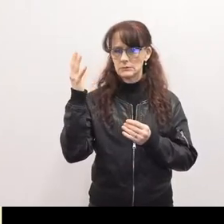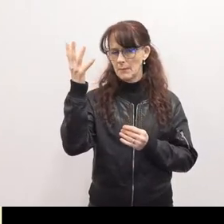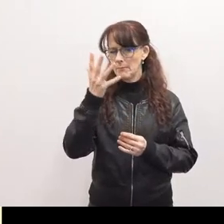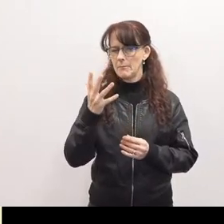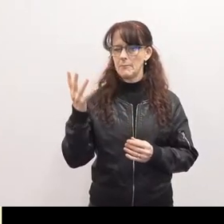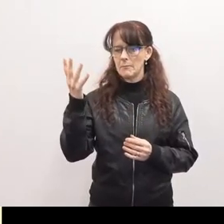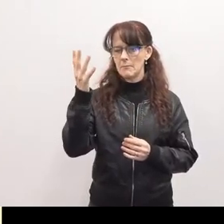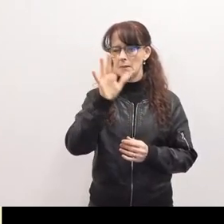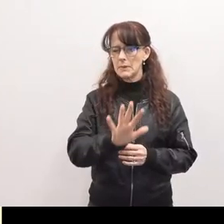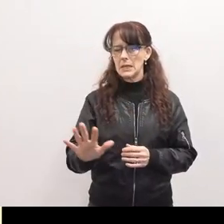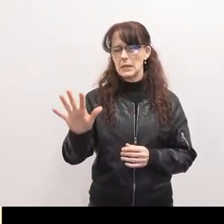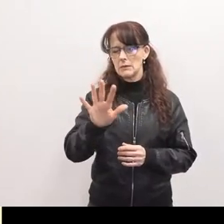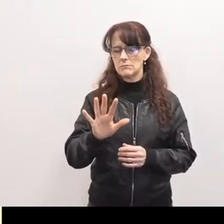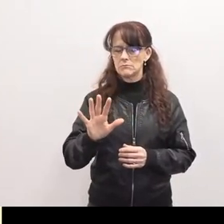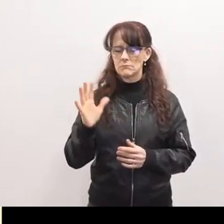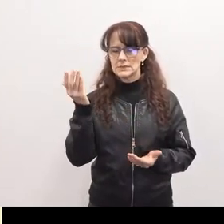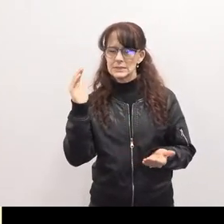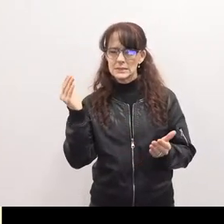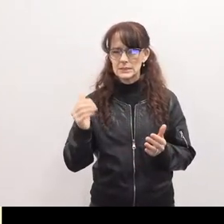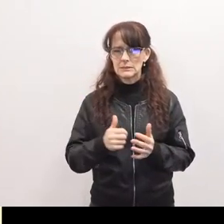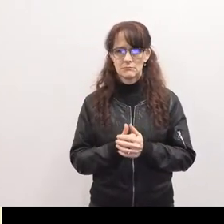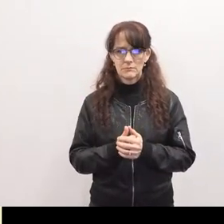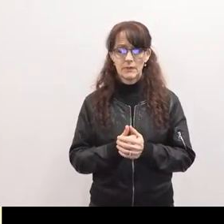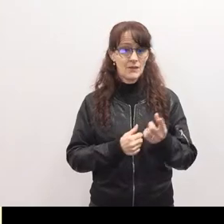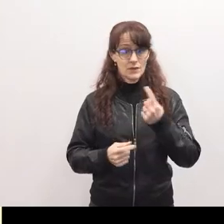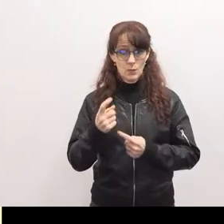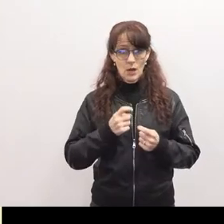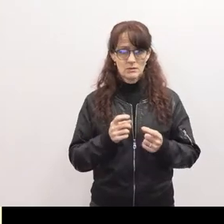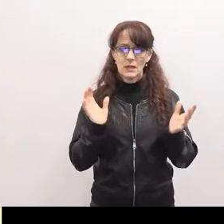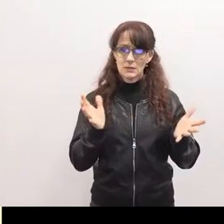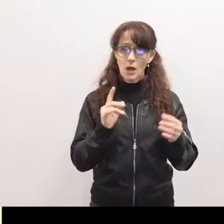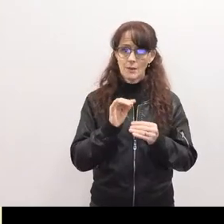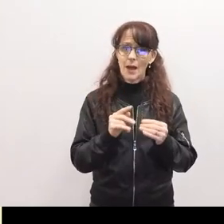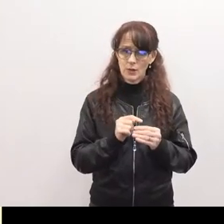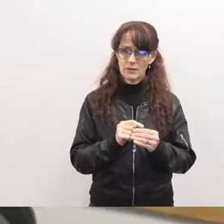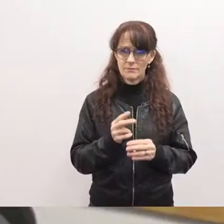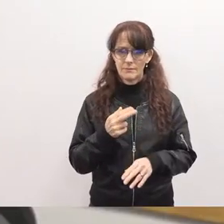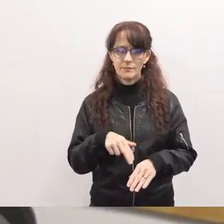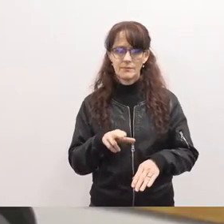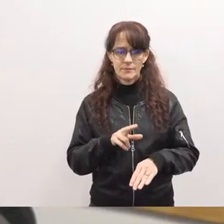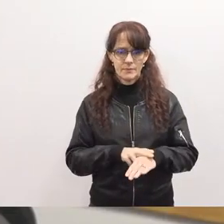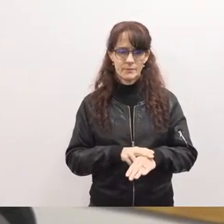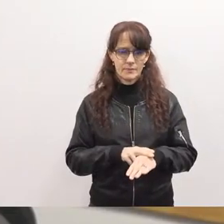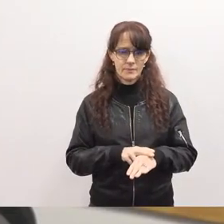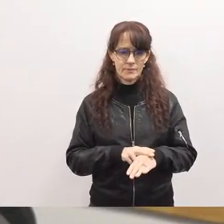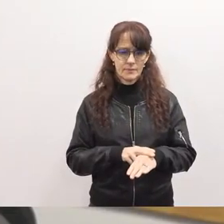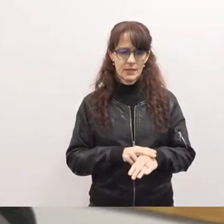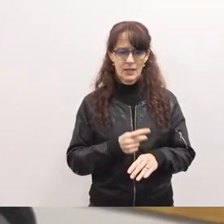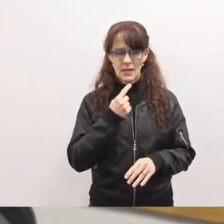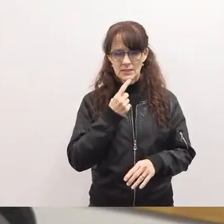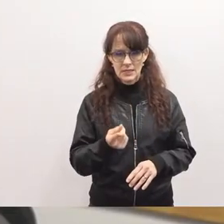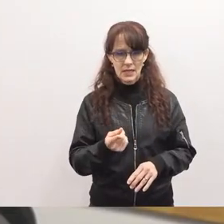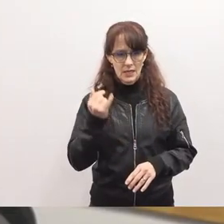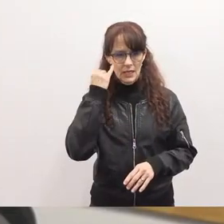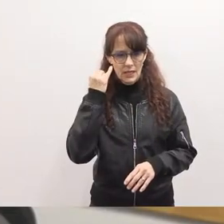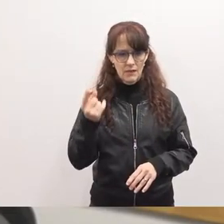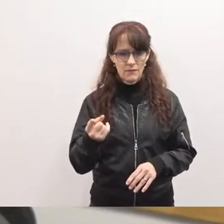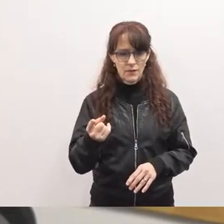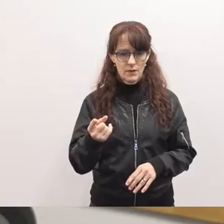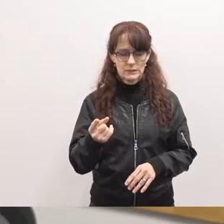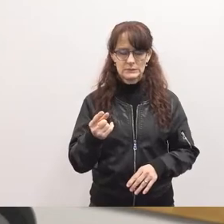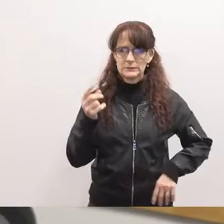look. If you have any questions, let's talk about it. Typically, I say, you know, if you're in